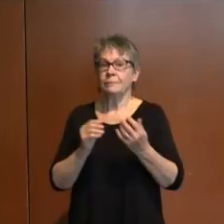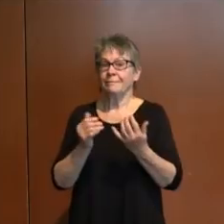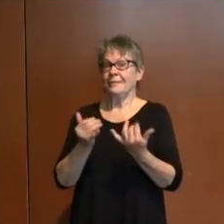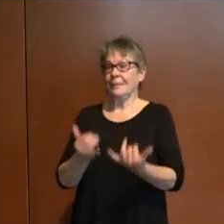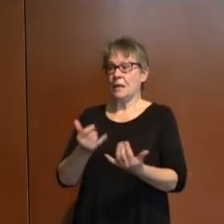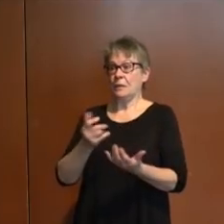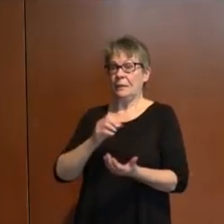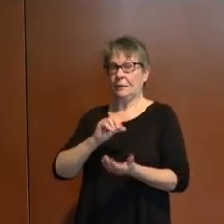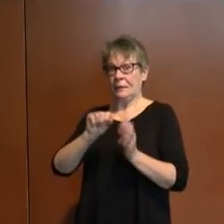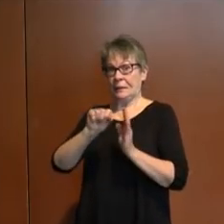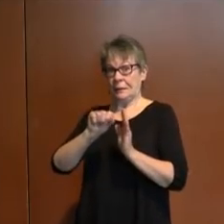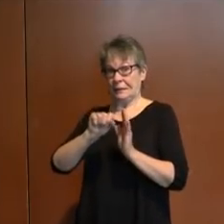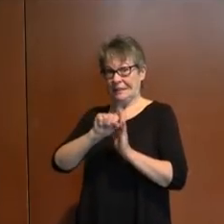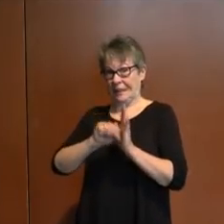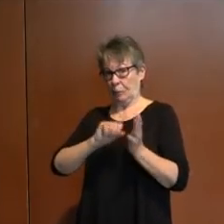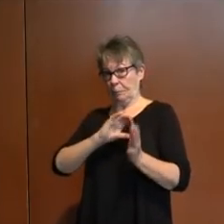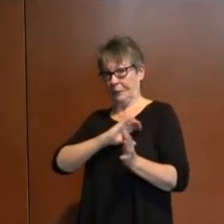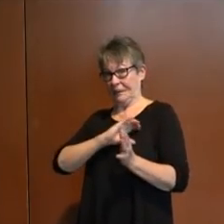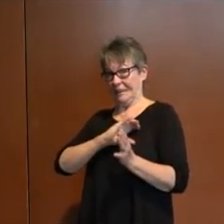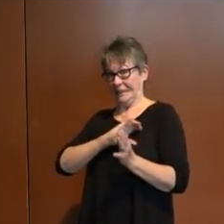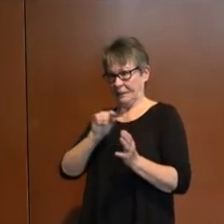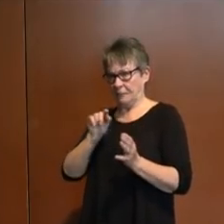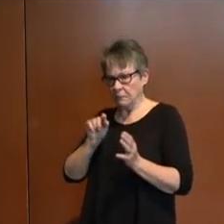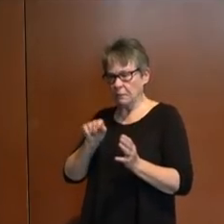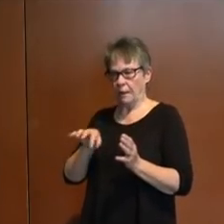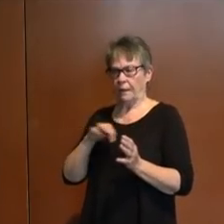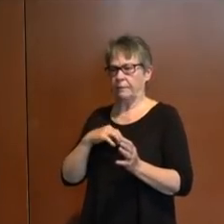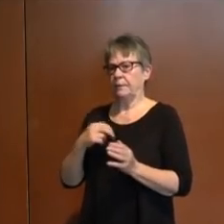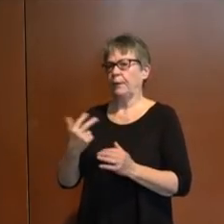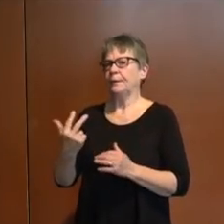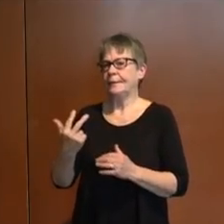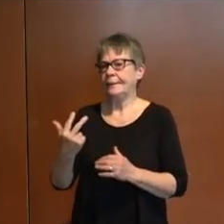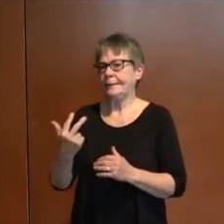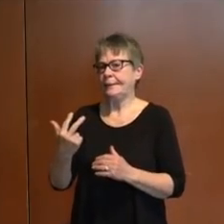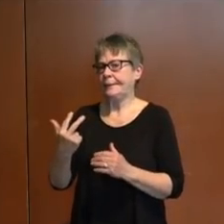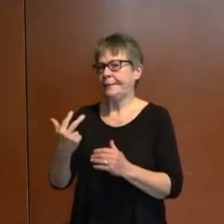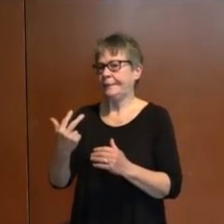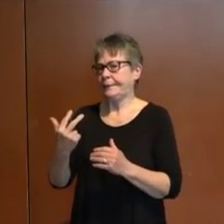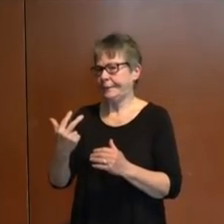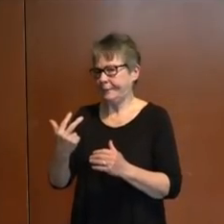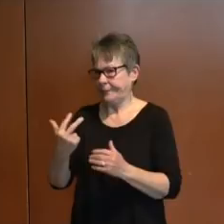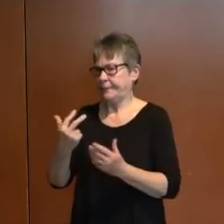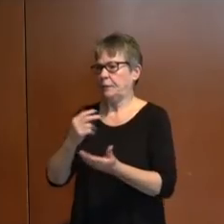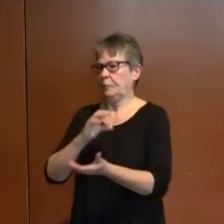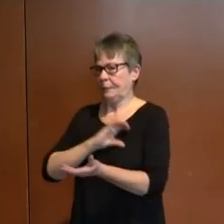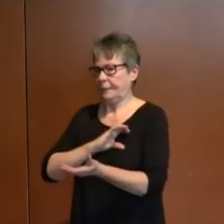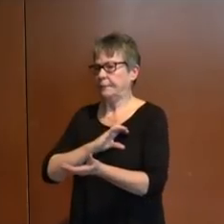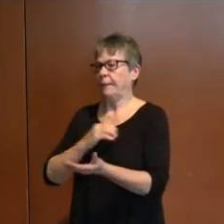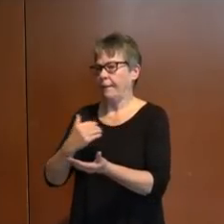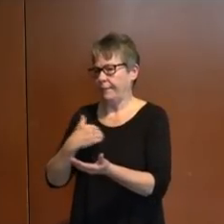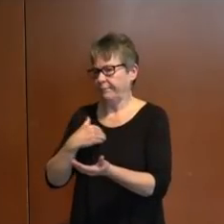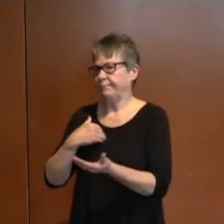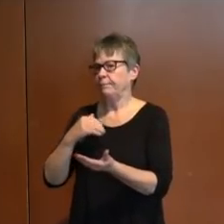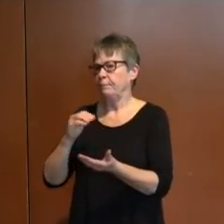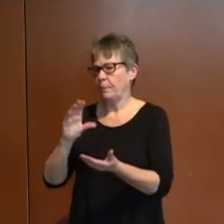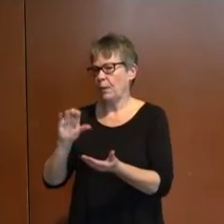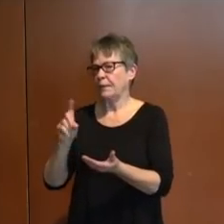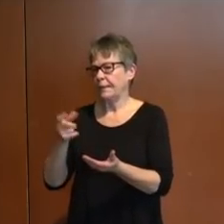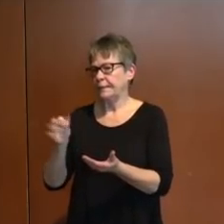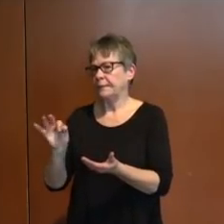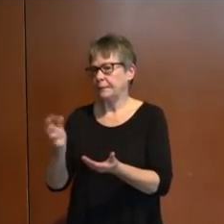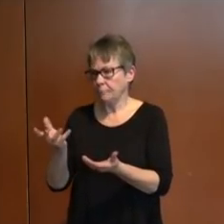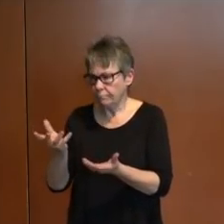4. One impacted officer operates out of Central Reception and Assignment Facility, while the other 2